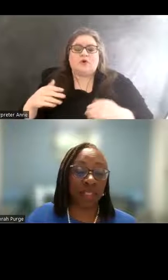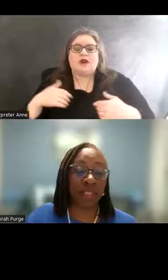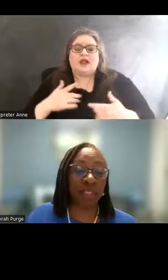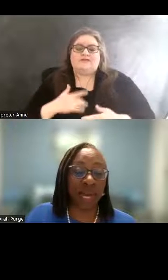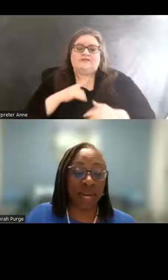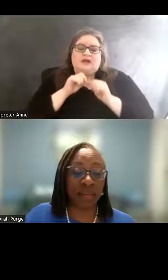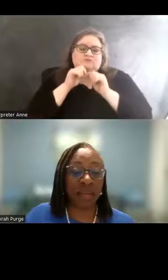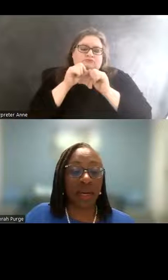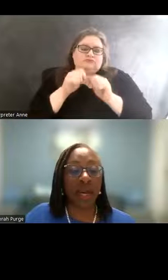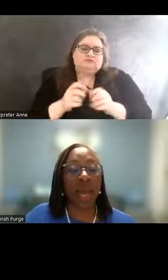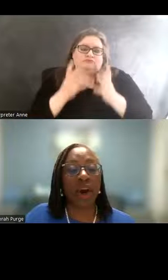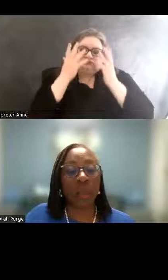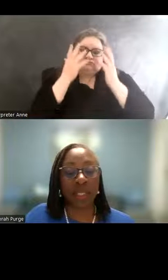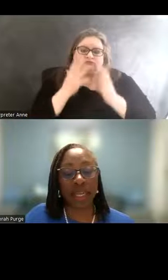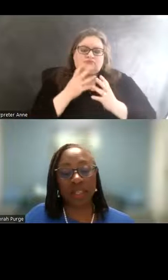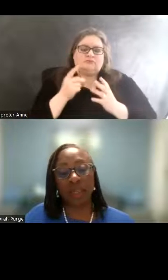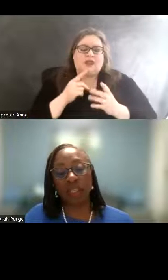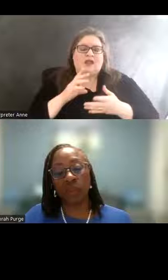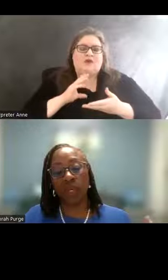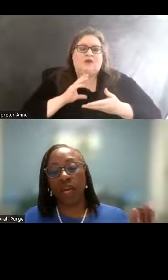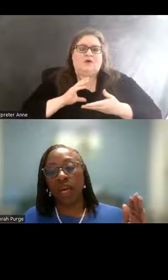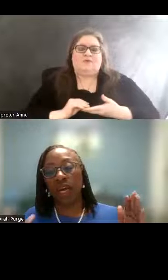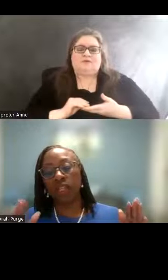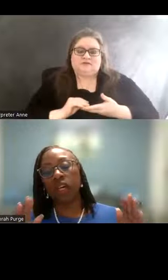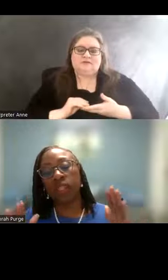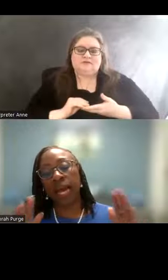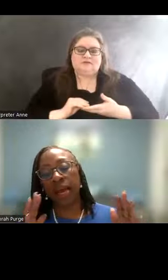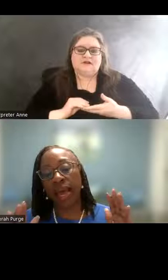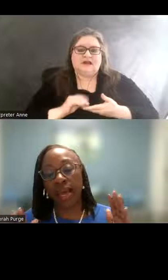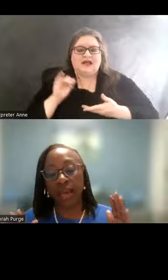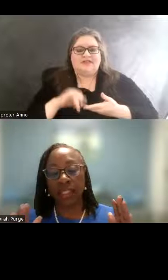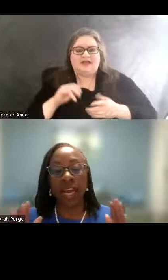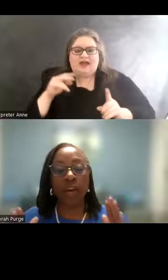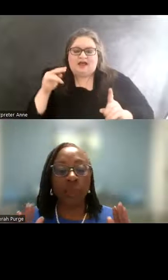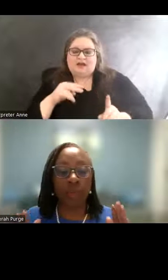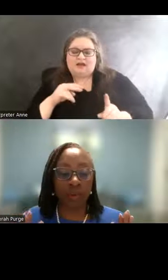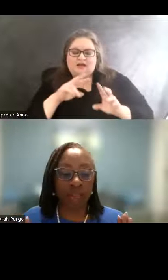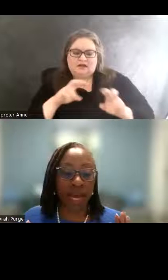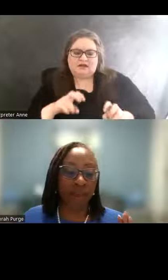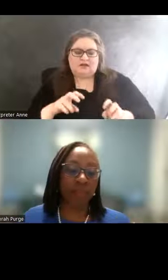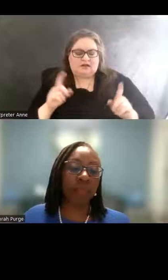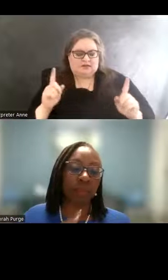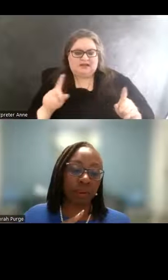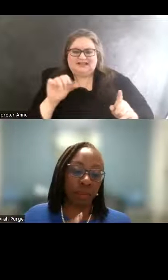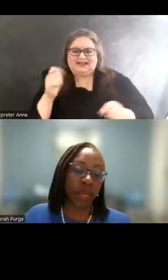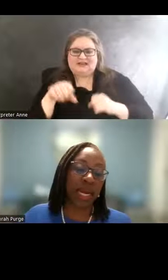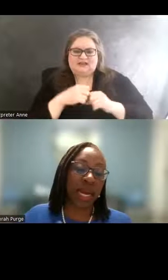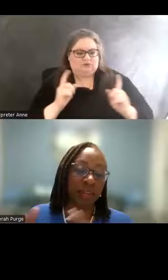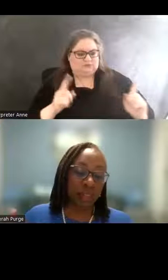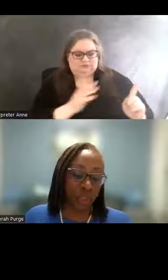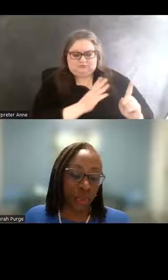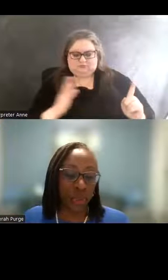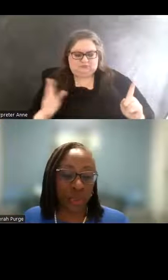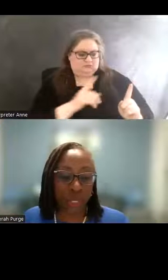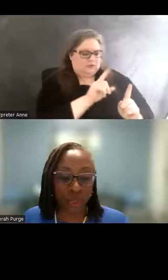of persistent sadness and hopelessness. So this looked at a 10-year period of time from